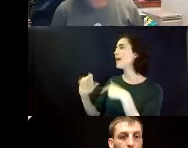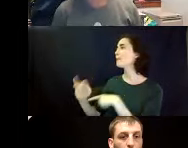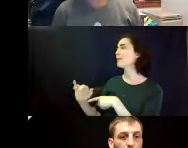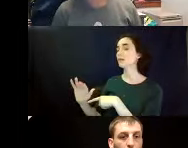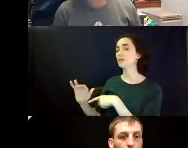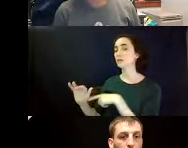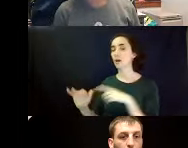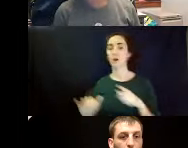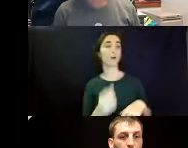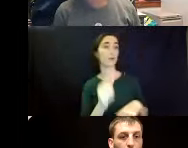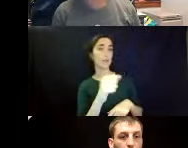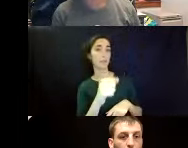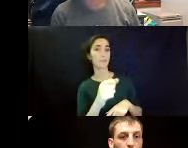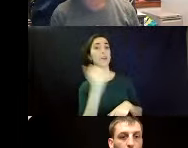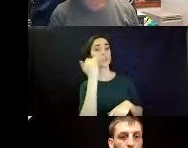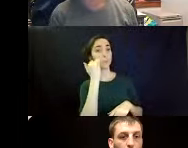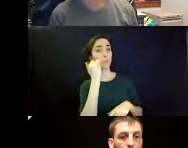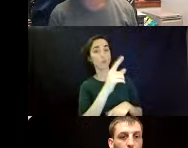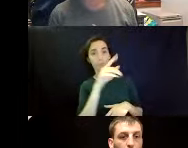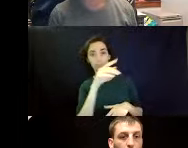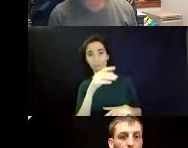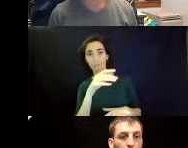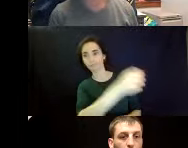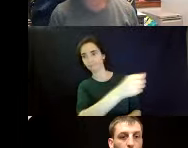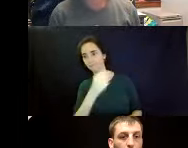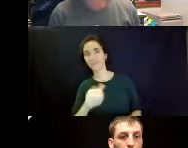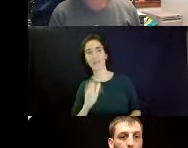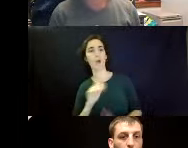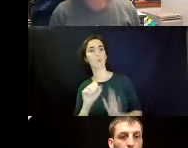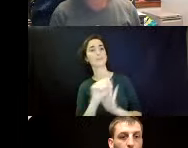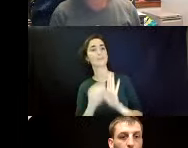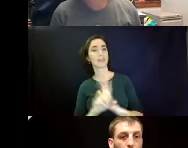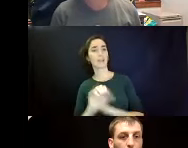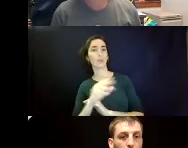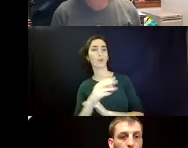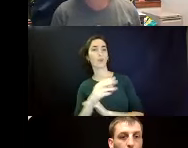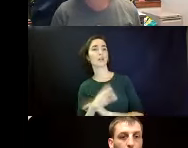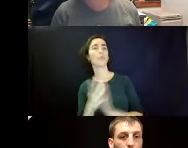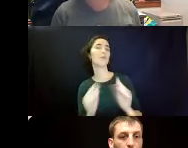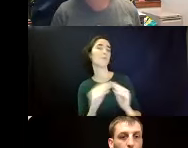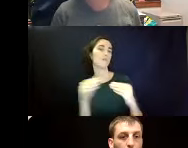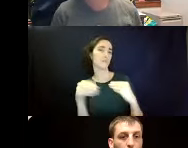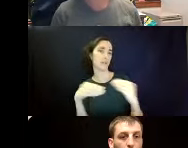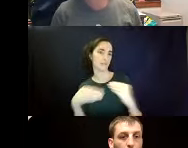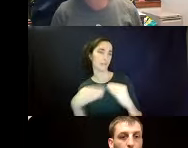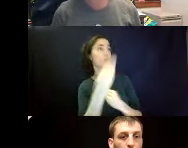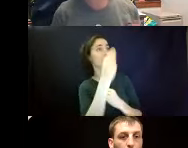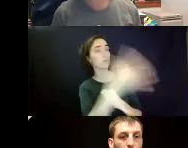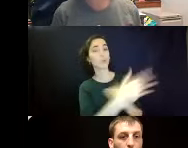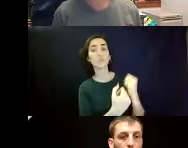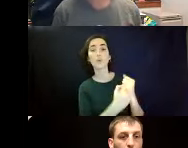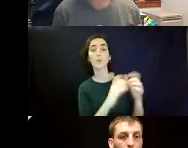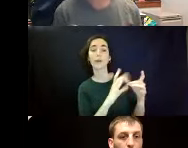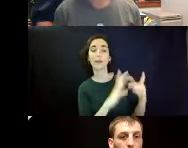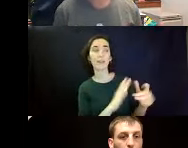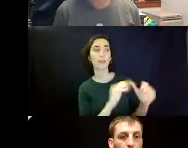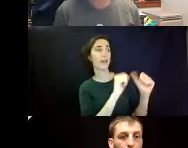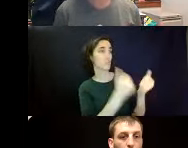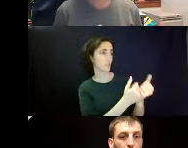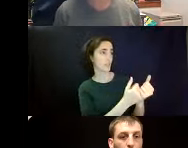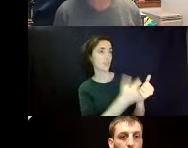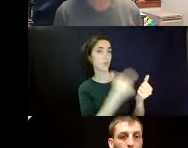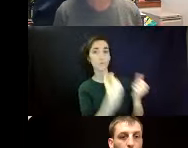end up at one of our state shelters, we might have a little bit more leeway to tell those support coordinators or your agencies who